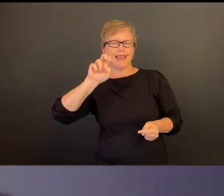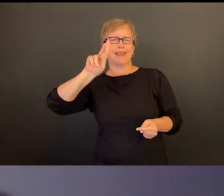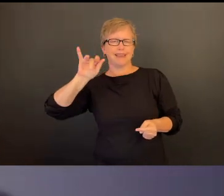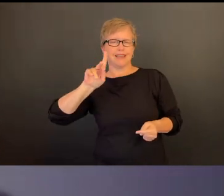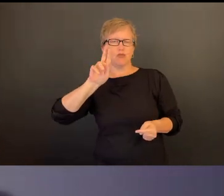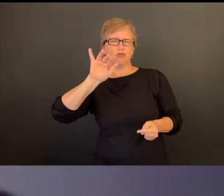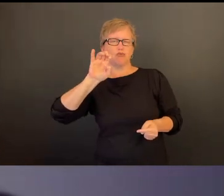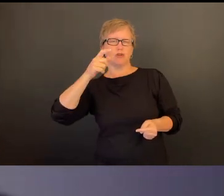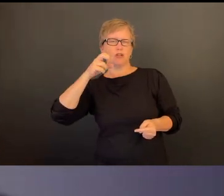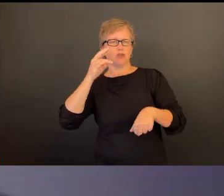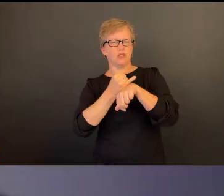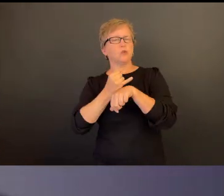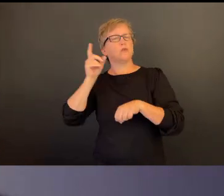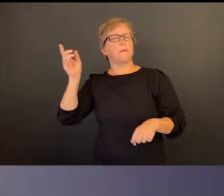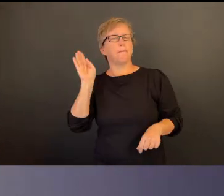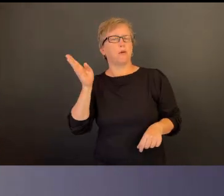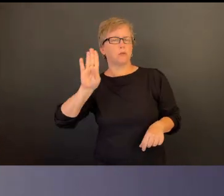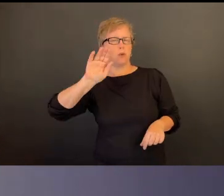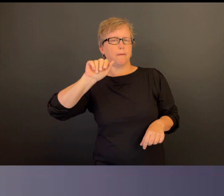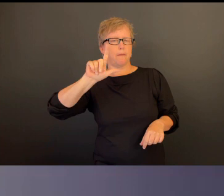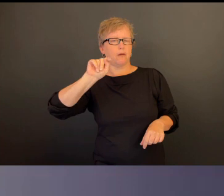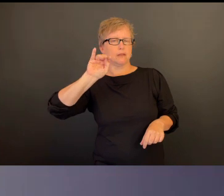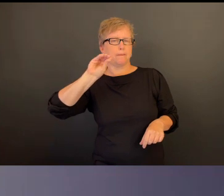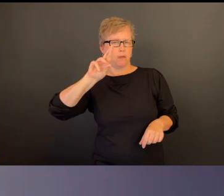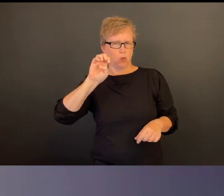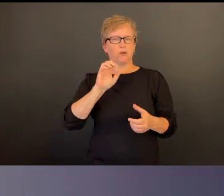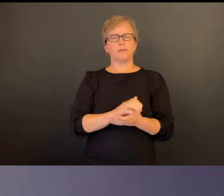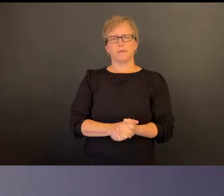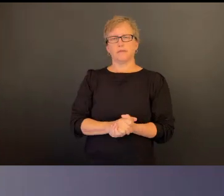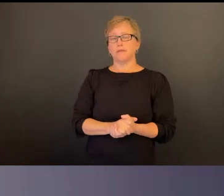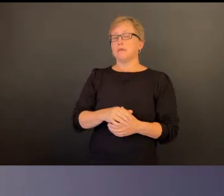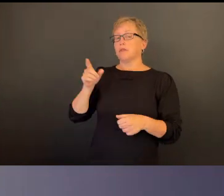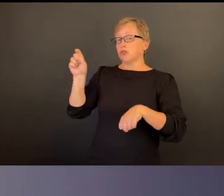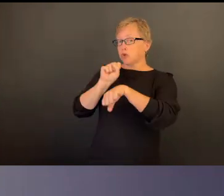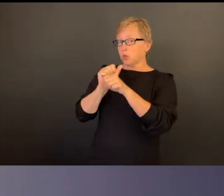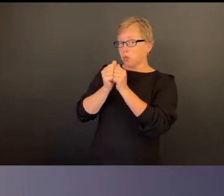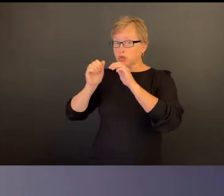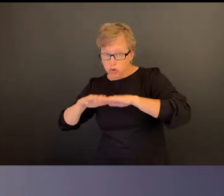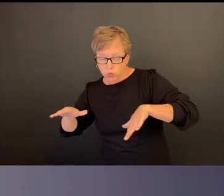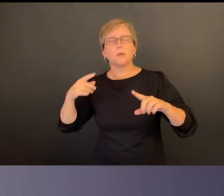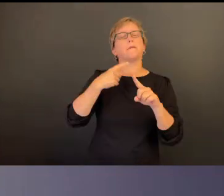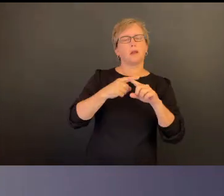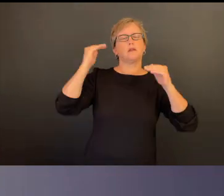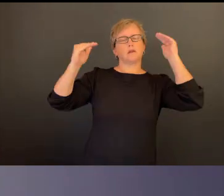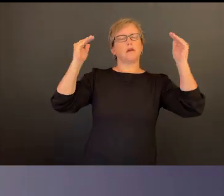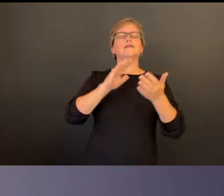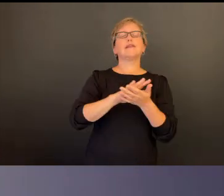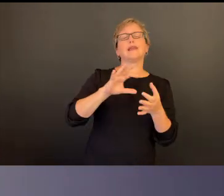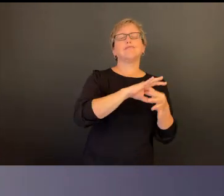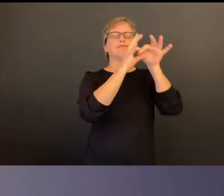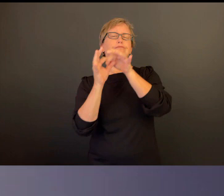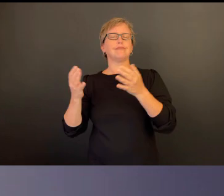Krieger Institute in Baltimore. She cares for both children and adults, so this will be a